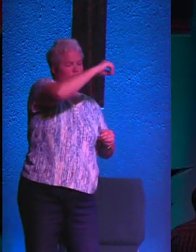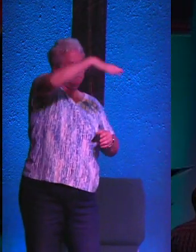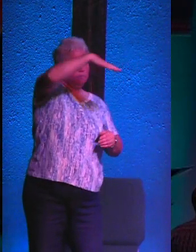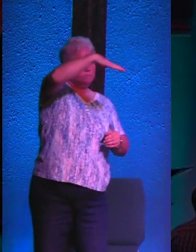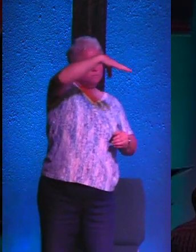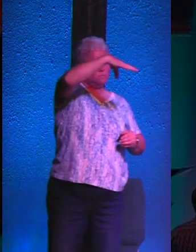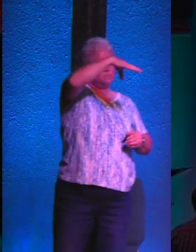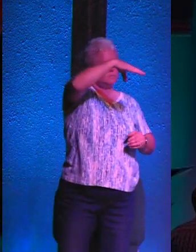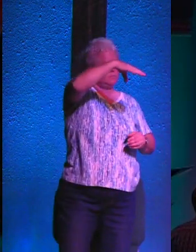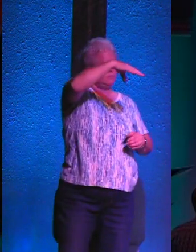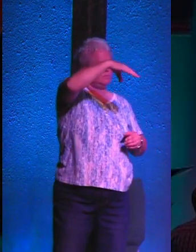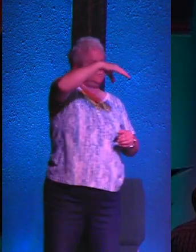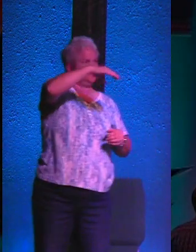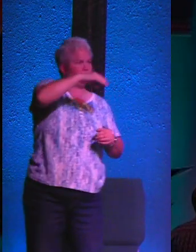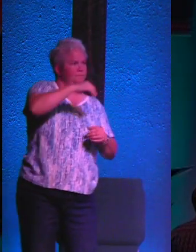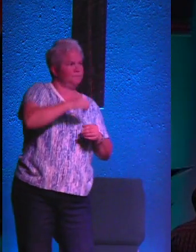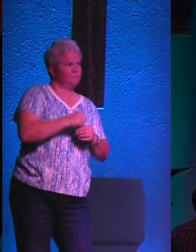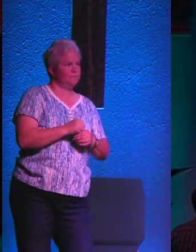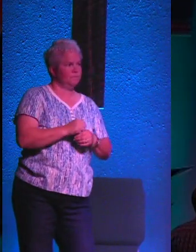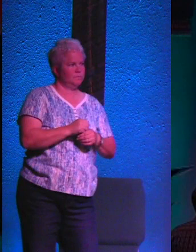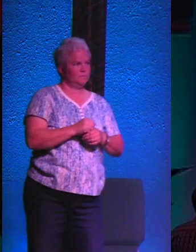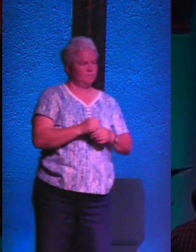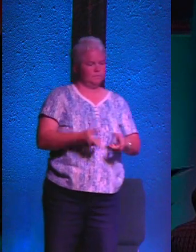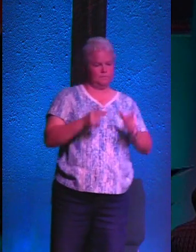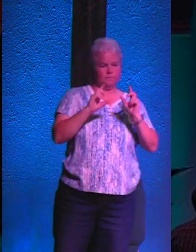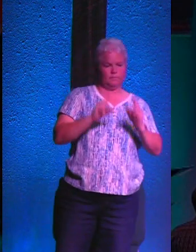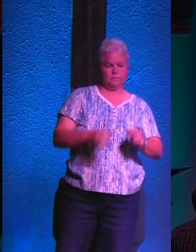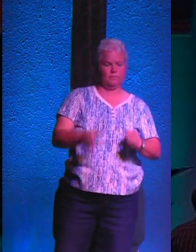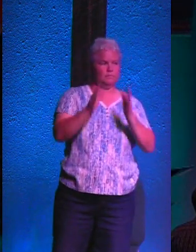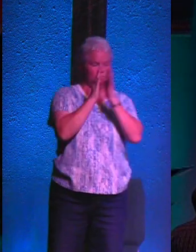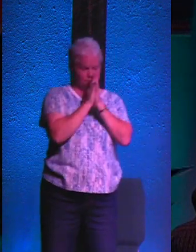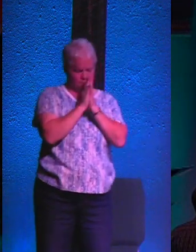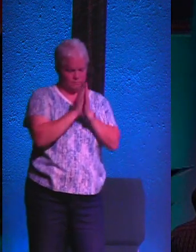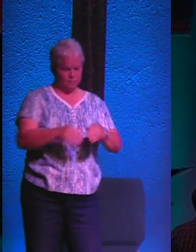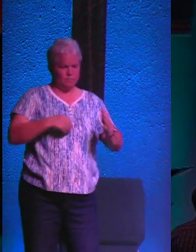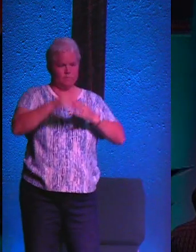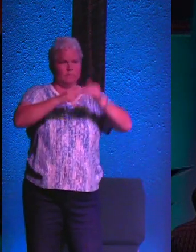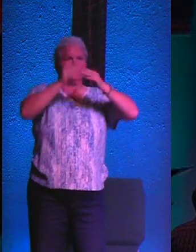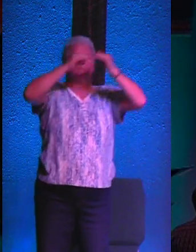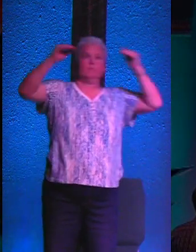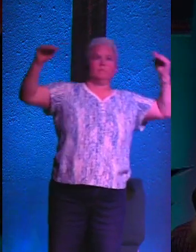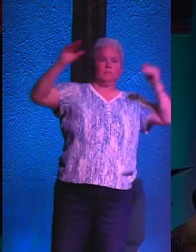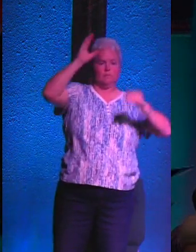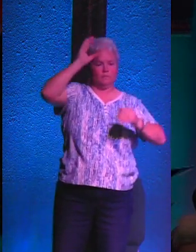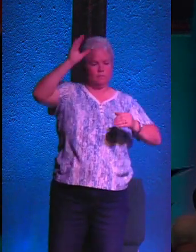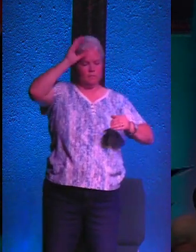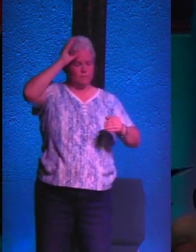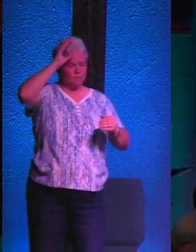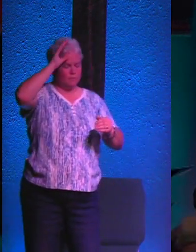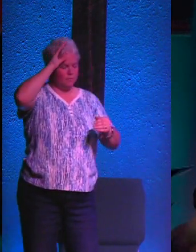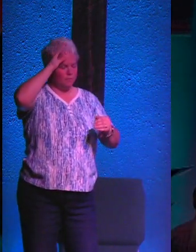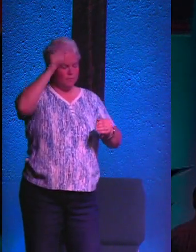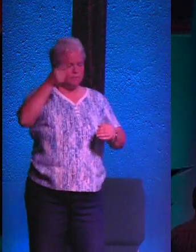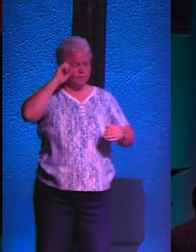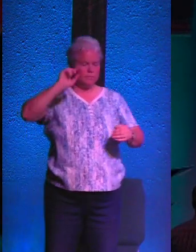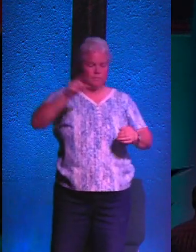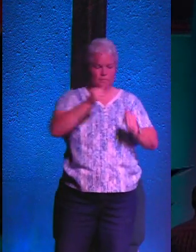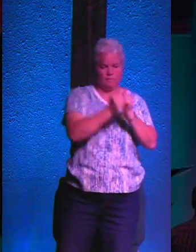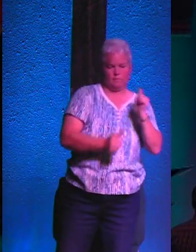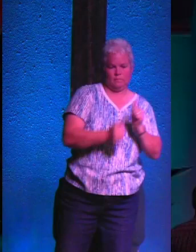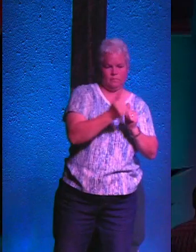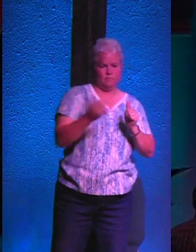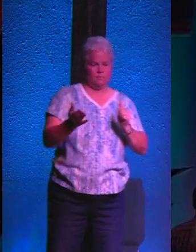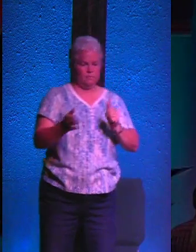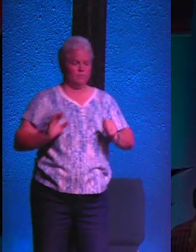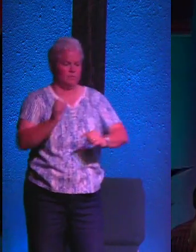to drop on you. All right, let's pray. Heavenly Father, Lord, we thank you for everything,